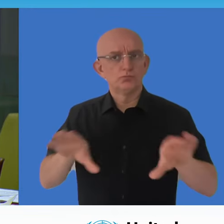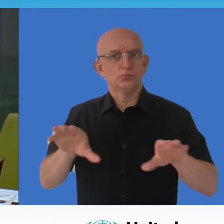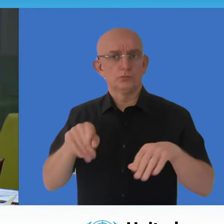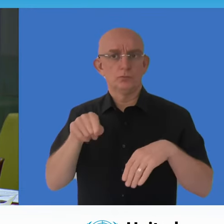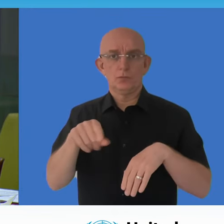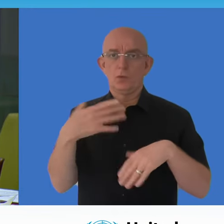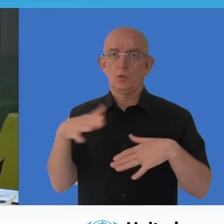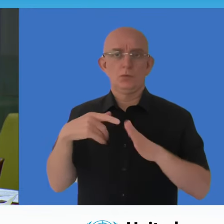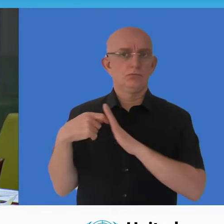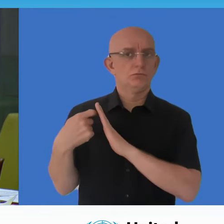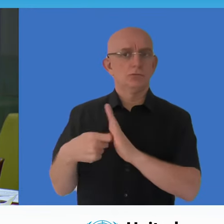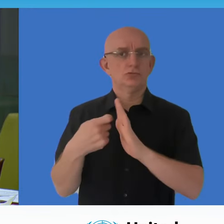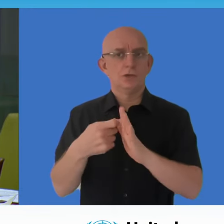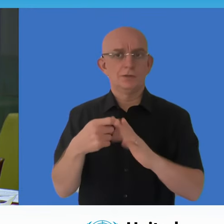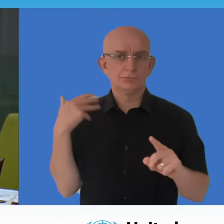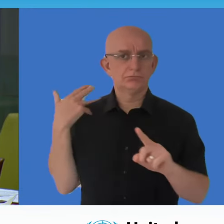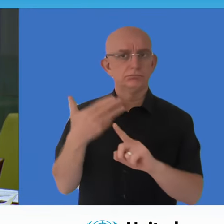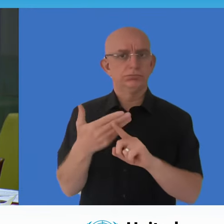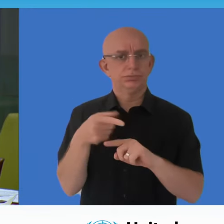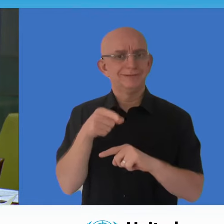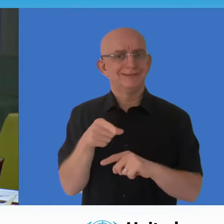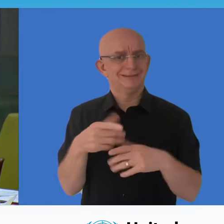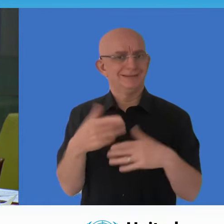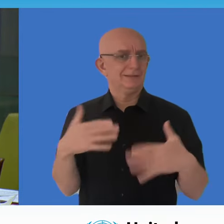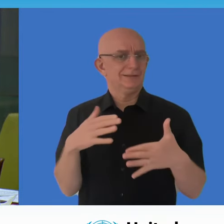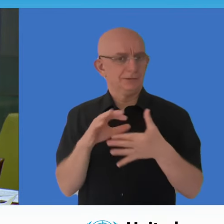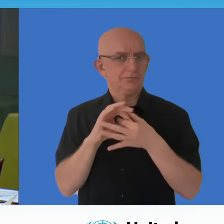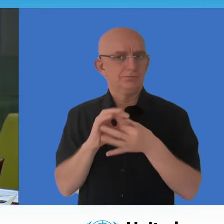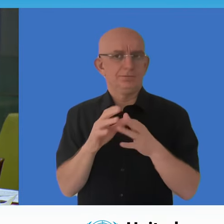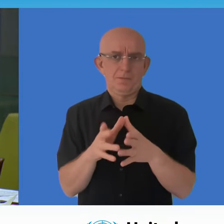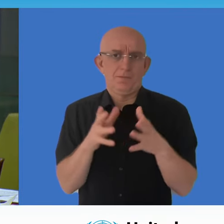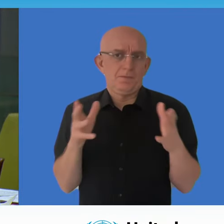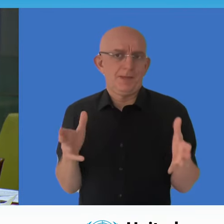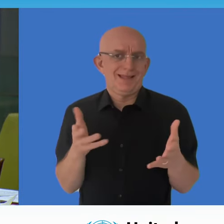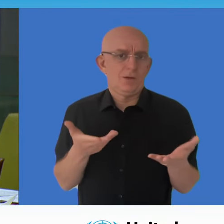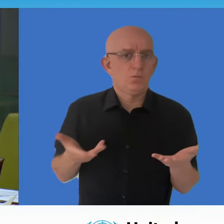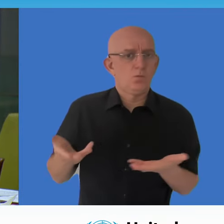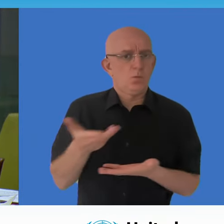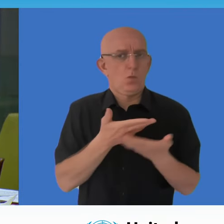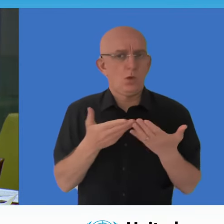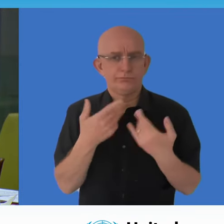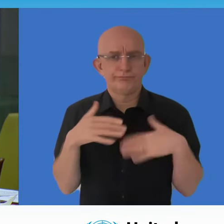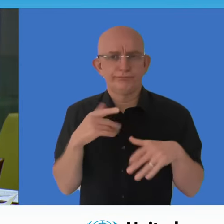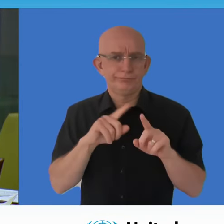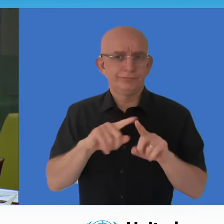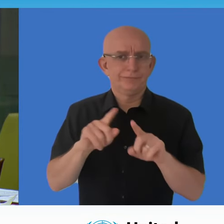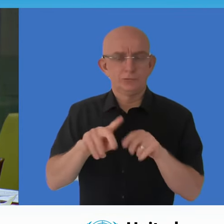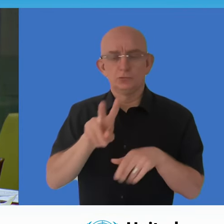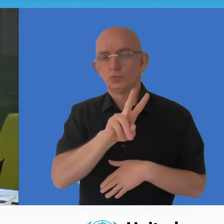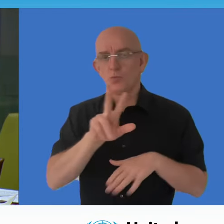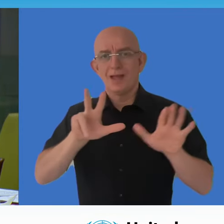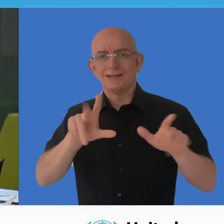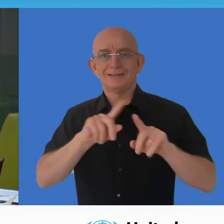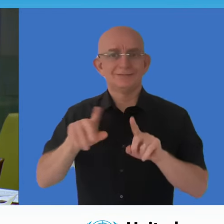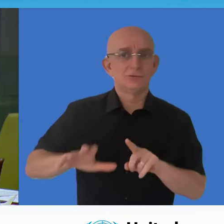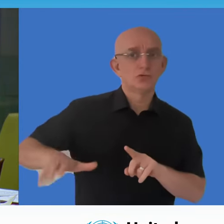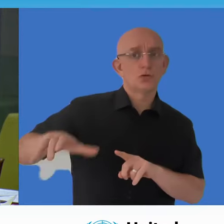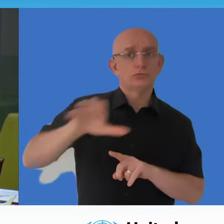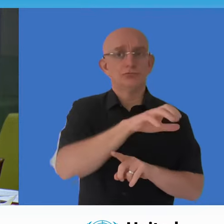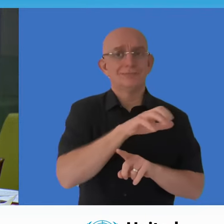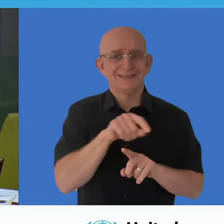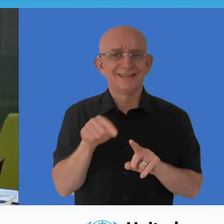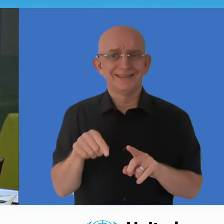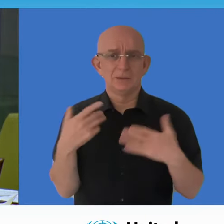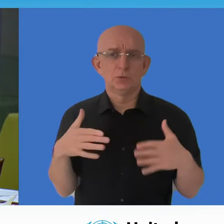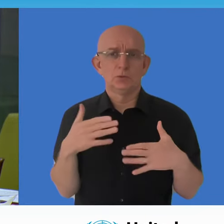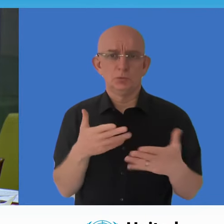Citi. It's in 28 countries, and it's also one of the most successful models that precisely emphasizes